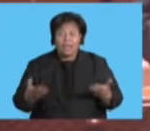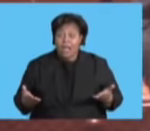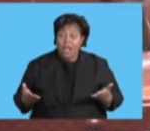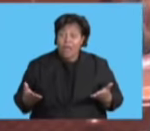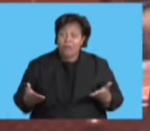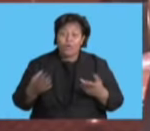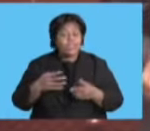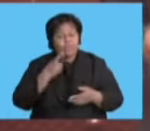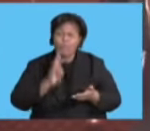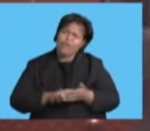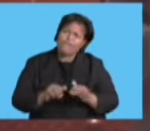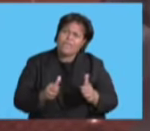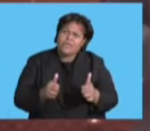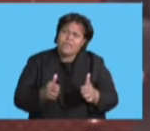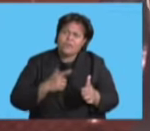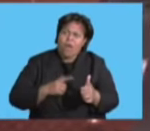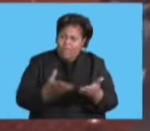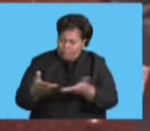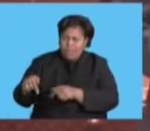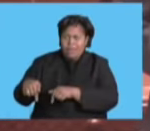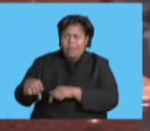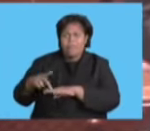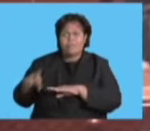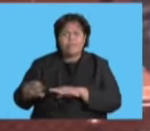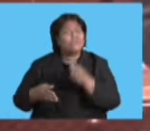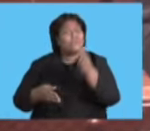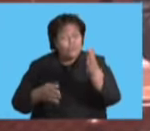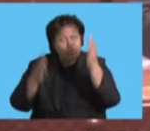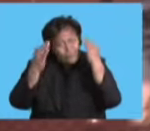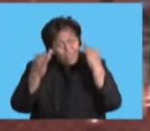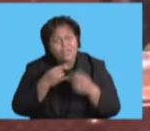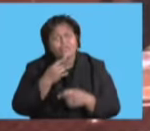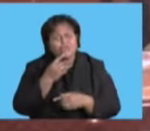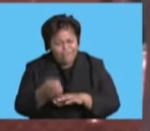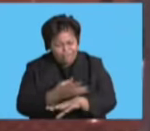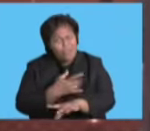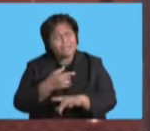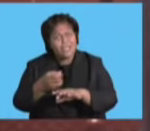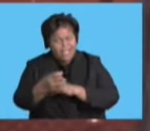to the police as a result of the ruling that you made, Honourable Speaker, on that day when